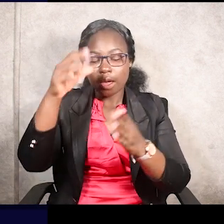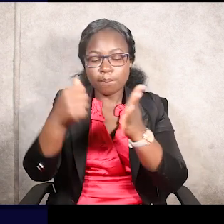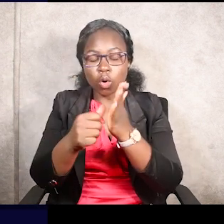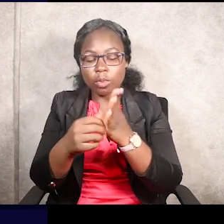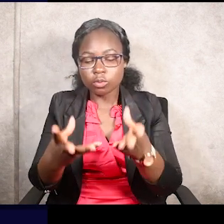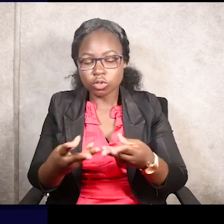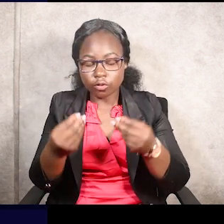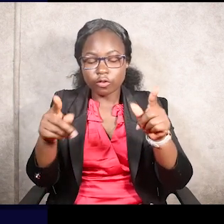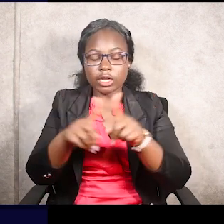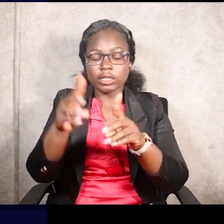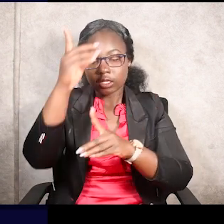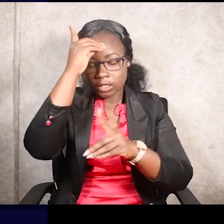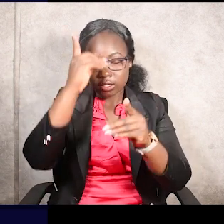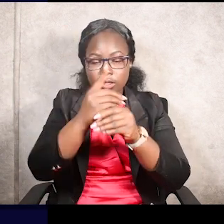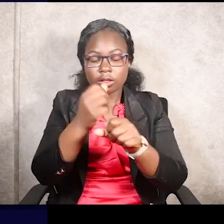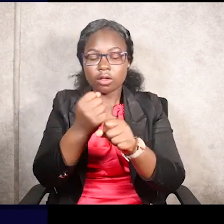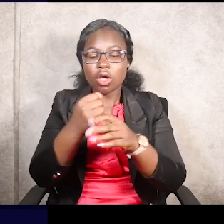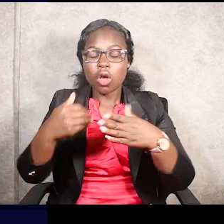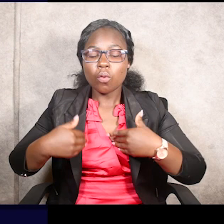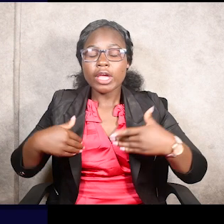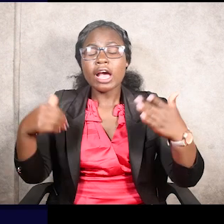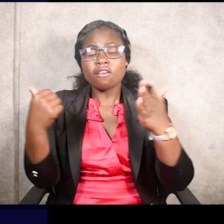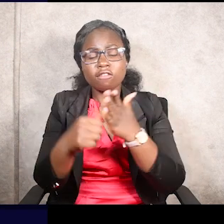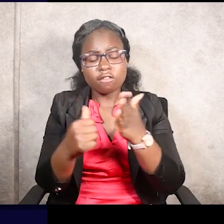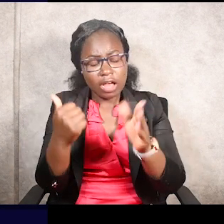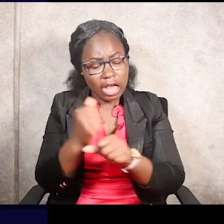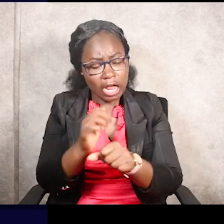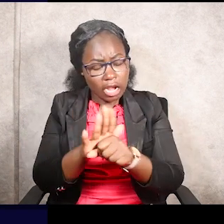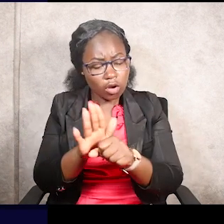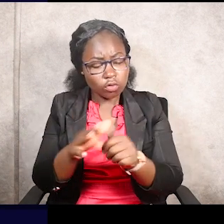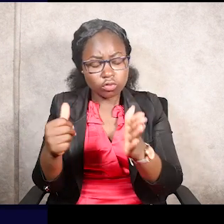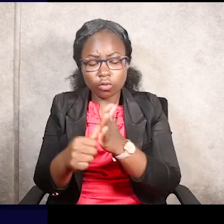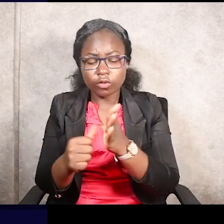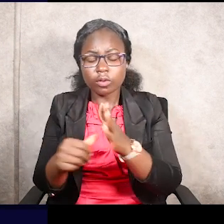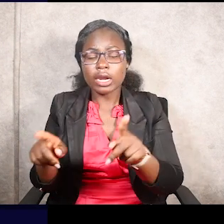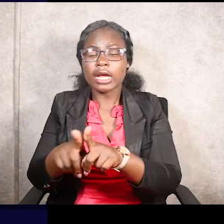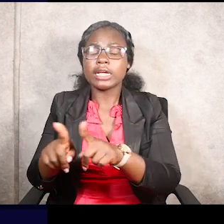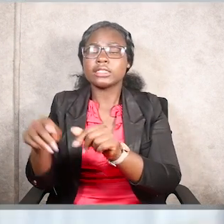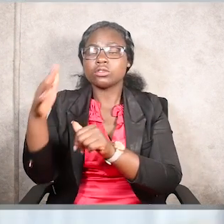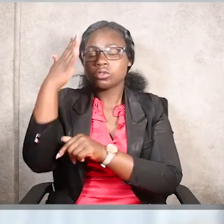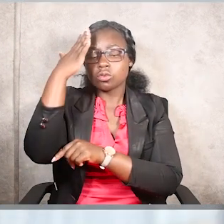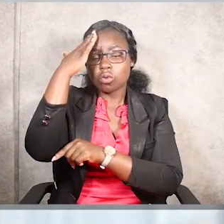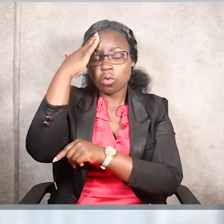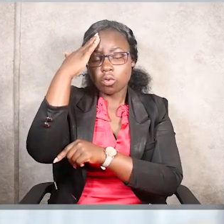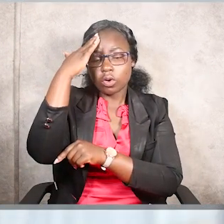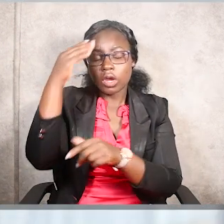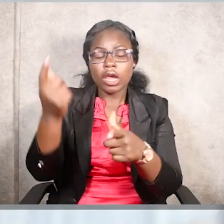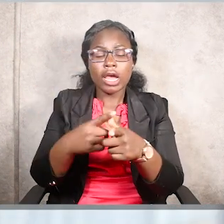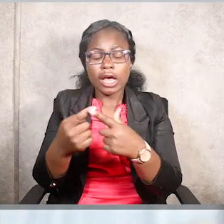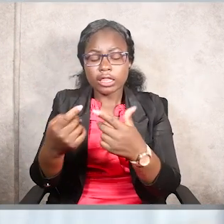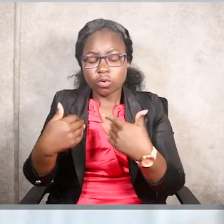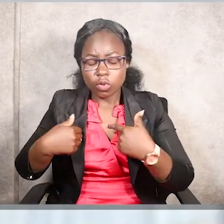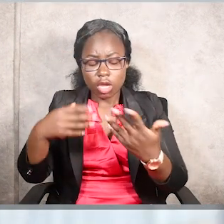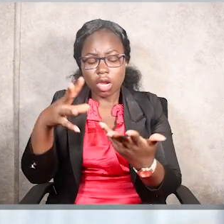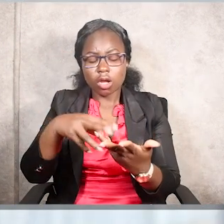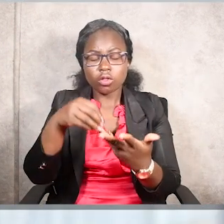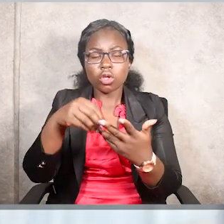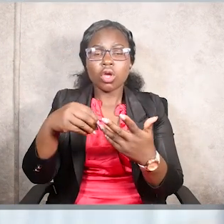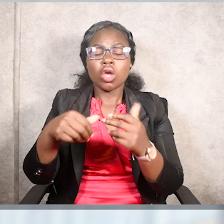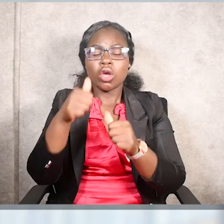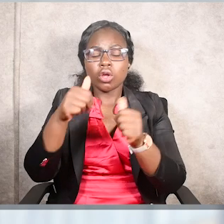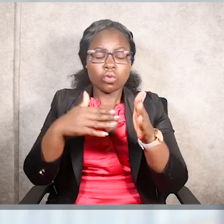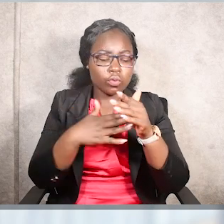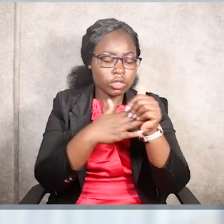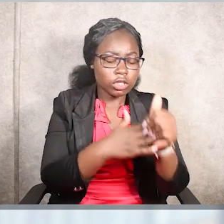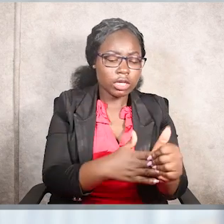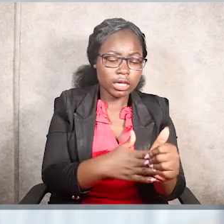making. Usually there will be a lot of problems, so those problems have to be identified, and then options that will result to a